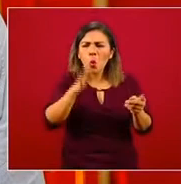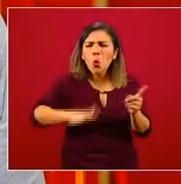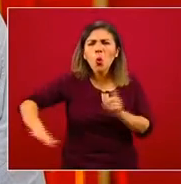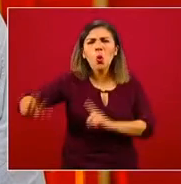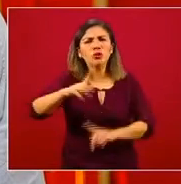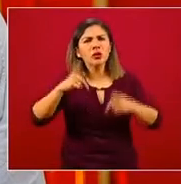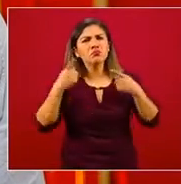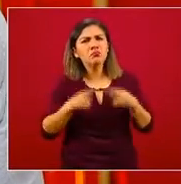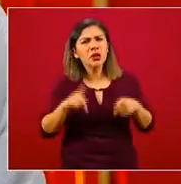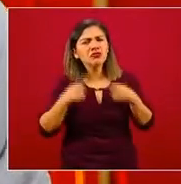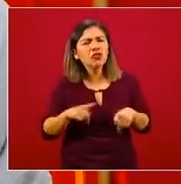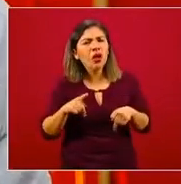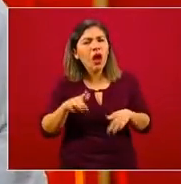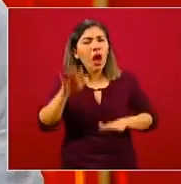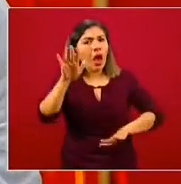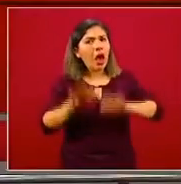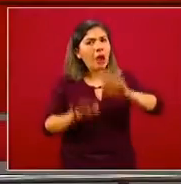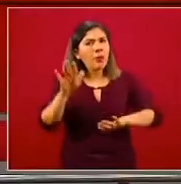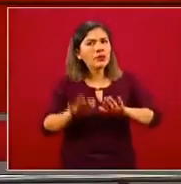some um,